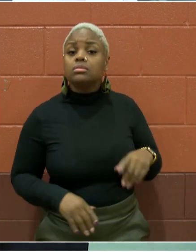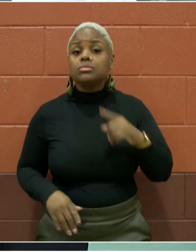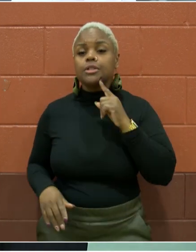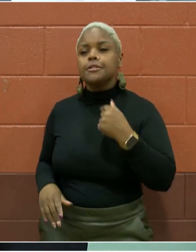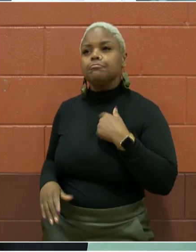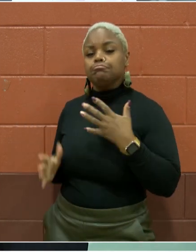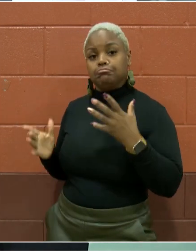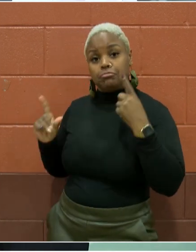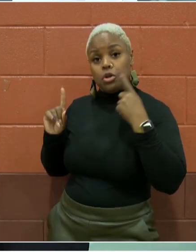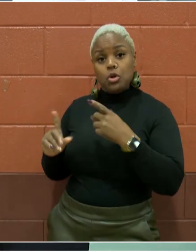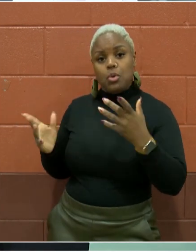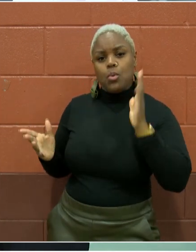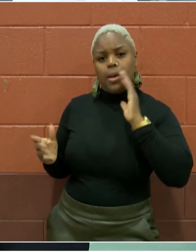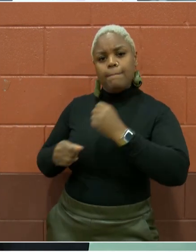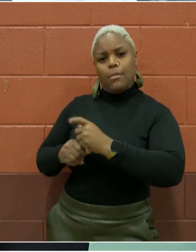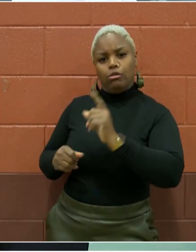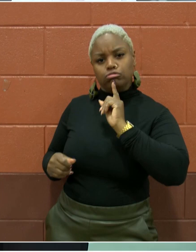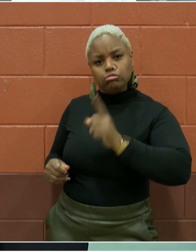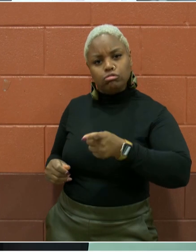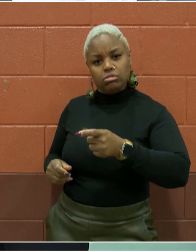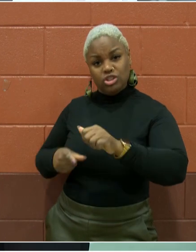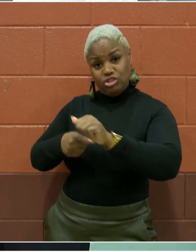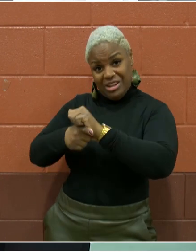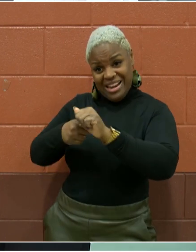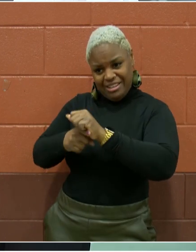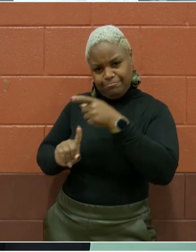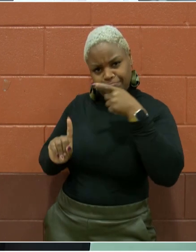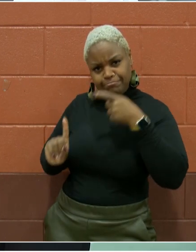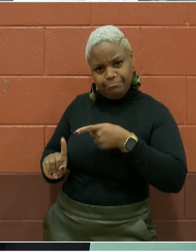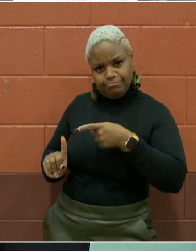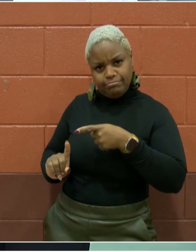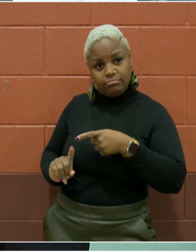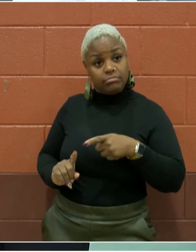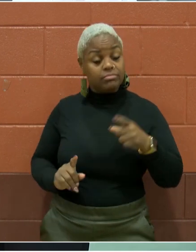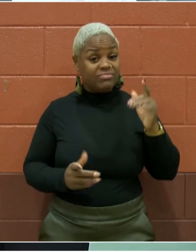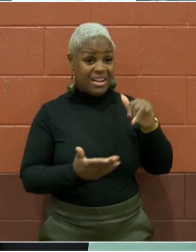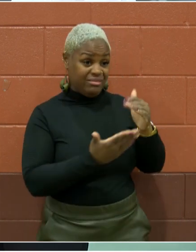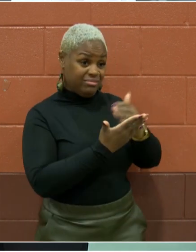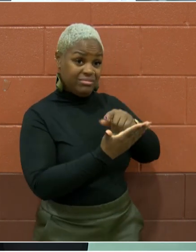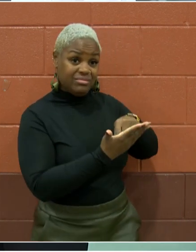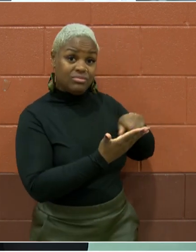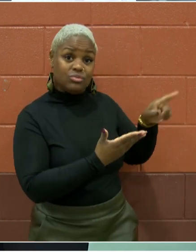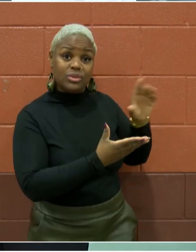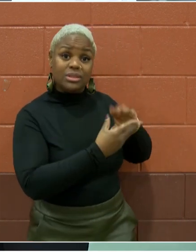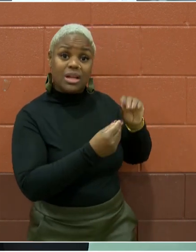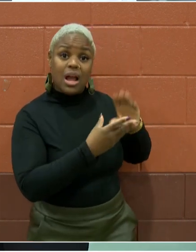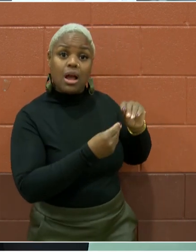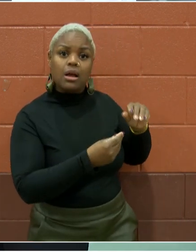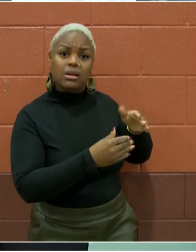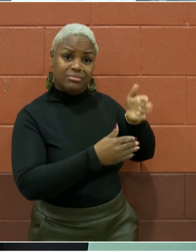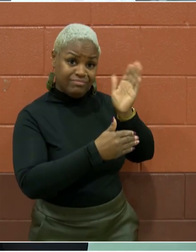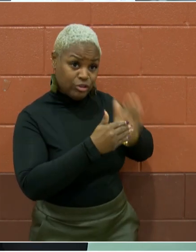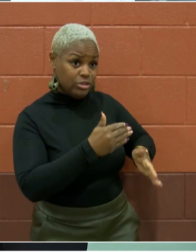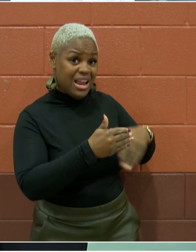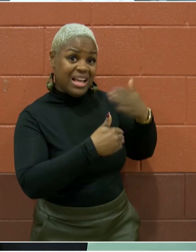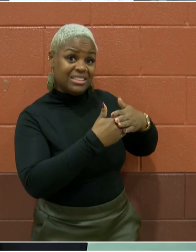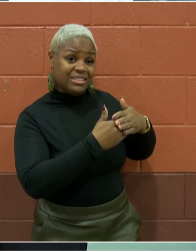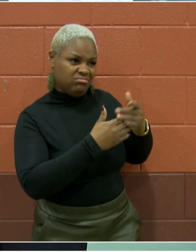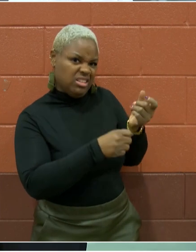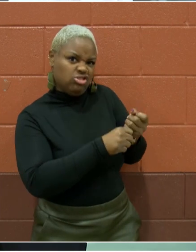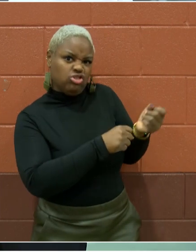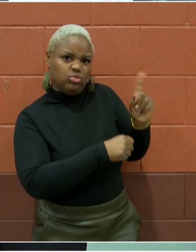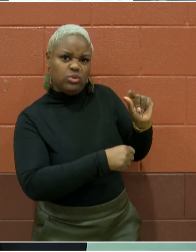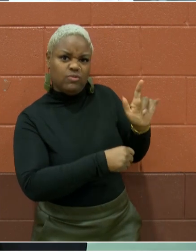that training. But the timeline for this is by the end of next year. That's when we begin the training in 2024. But by the end